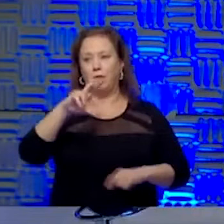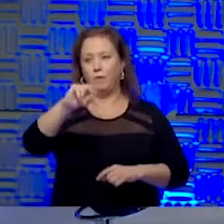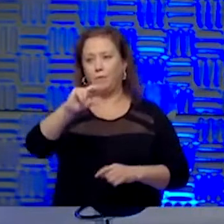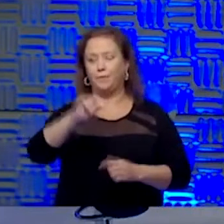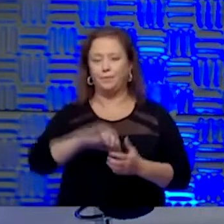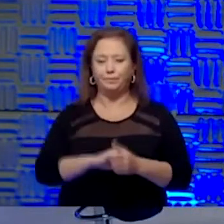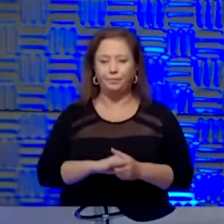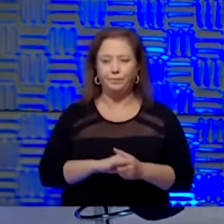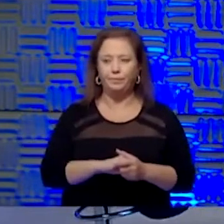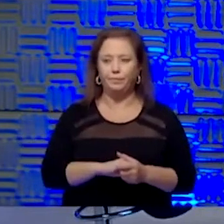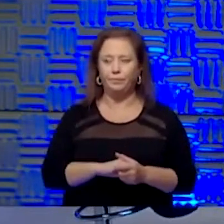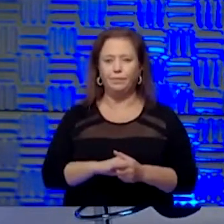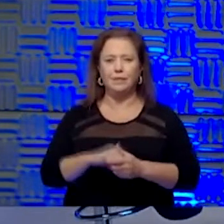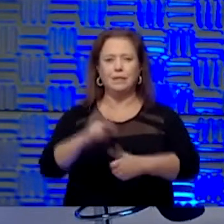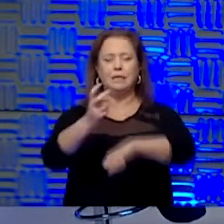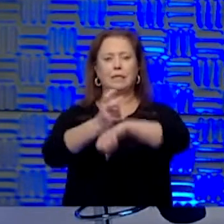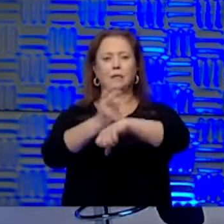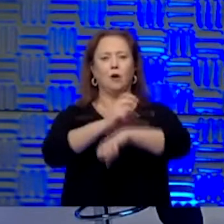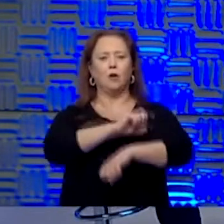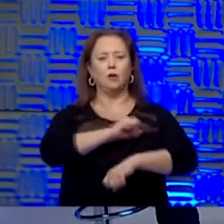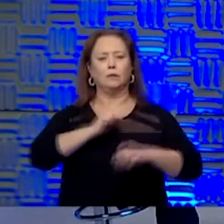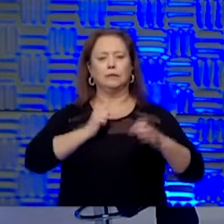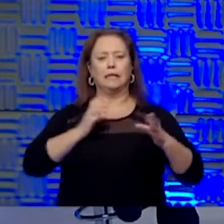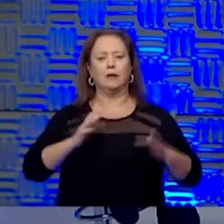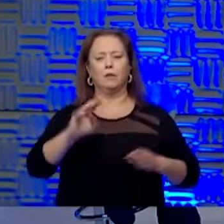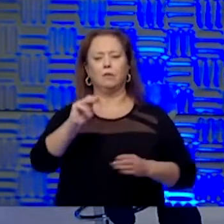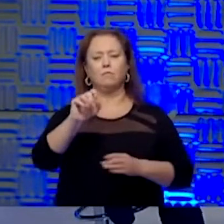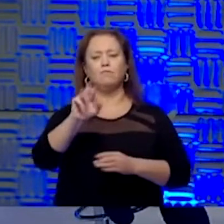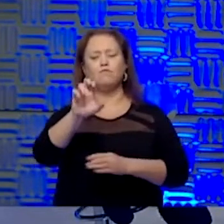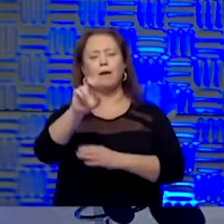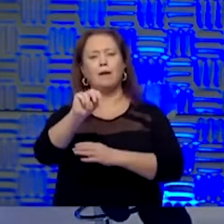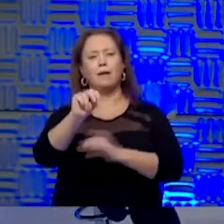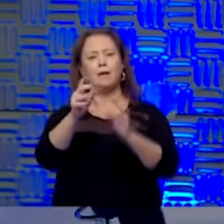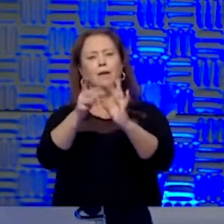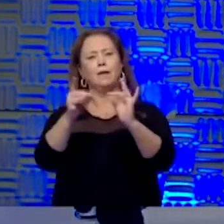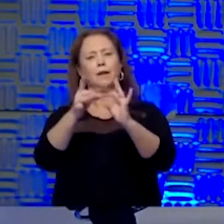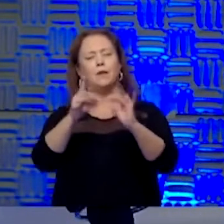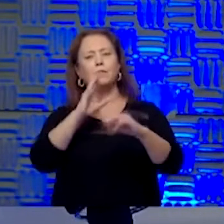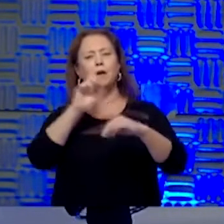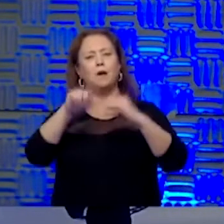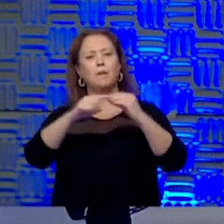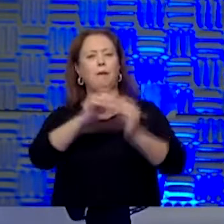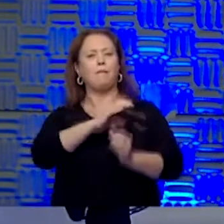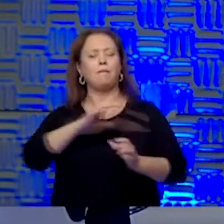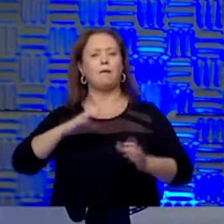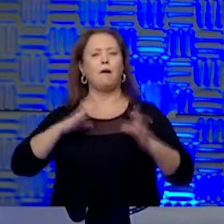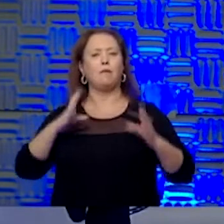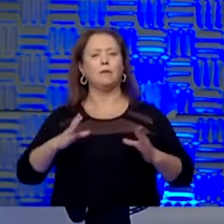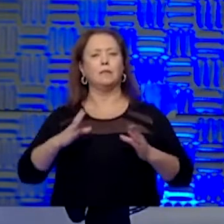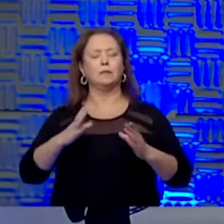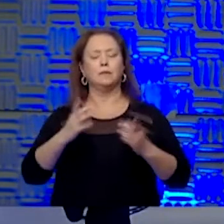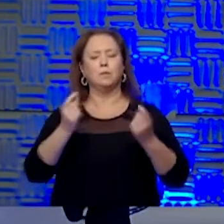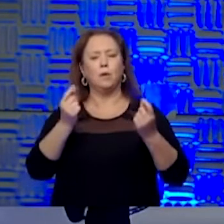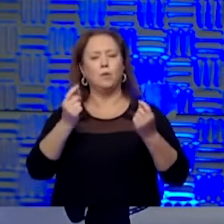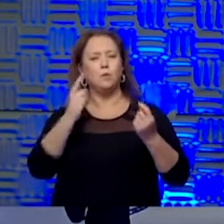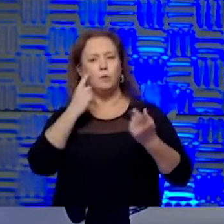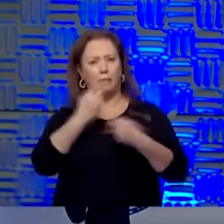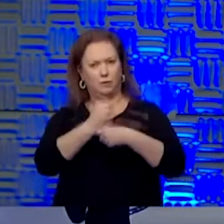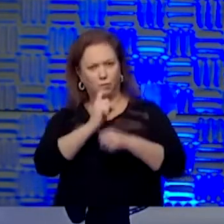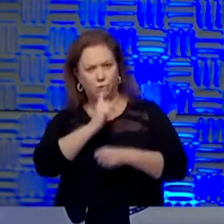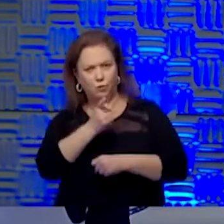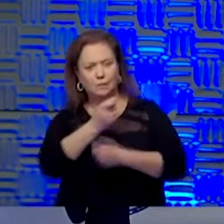Yeah, I think it's just hard. Senator Moran, tell us about some of the things you've had to do in Congress to help stay safe.